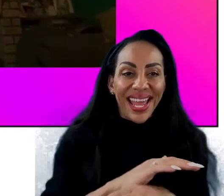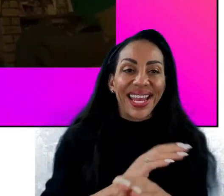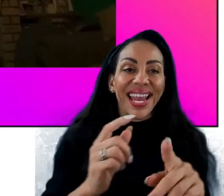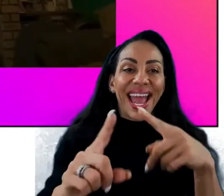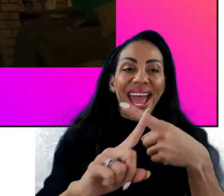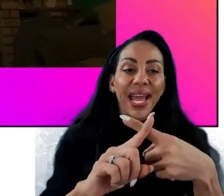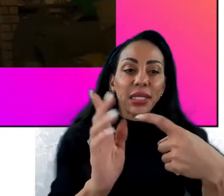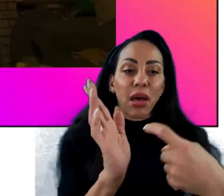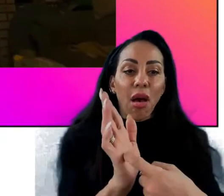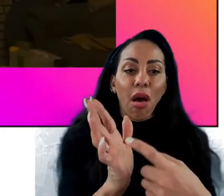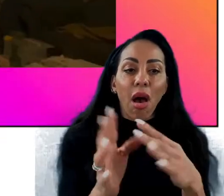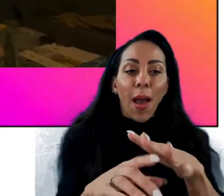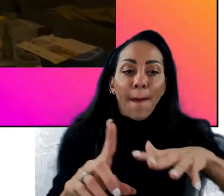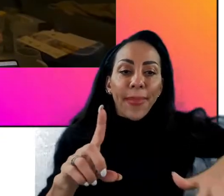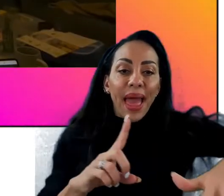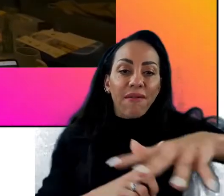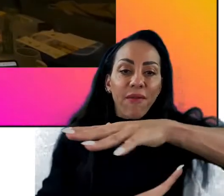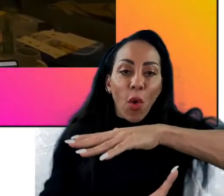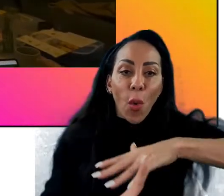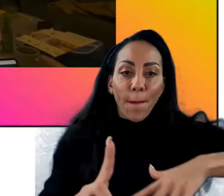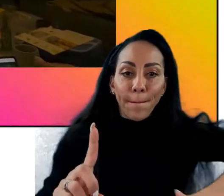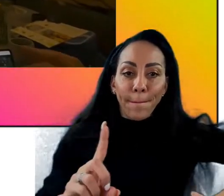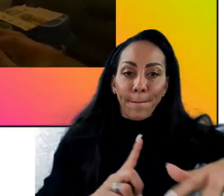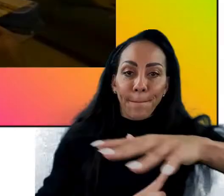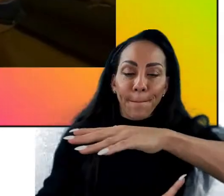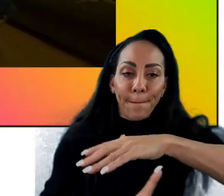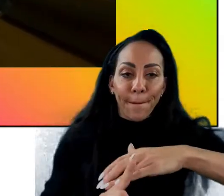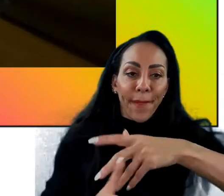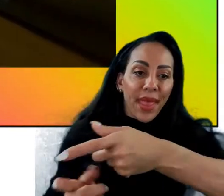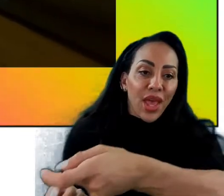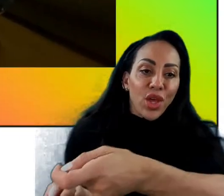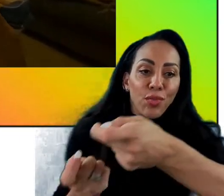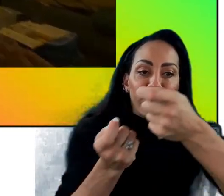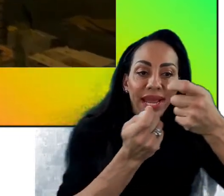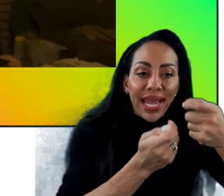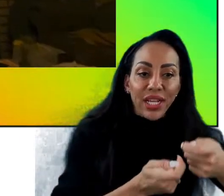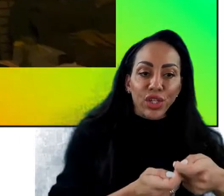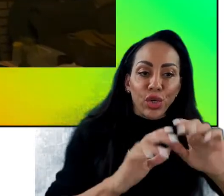could place it into your world, there could be new opportunities for interaction.